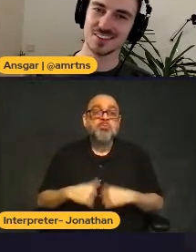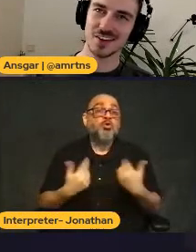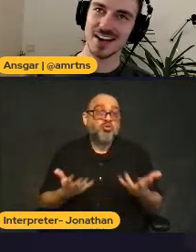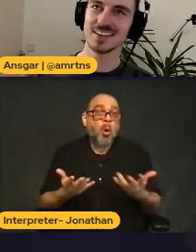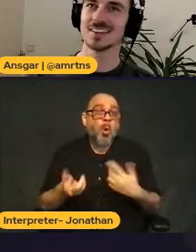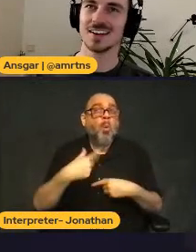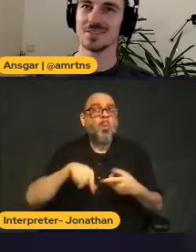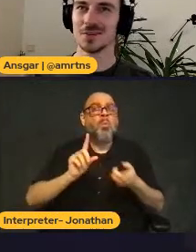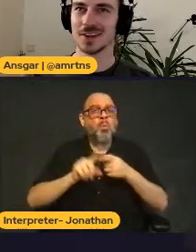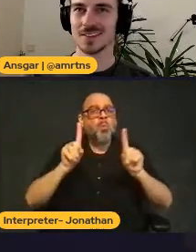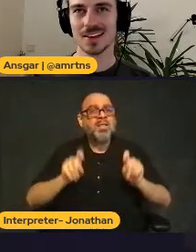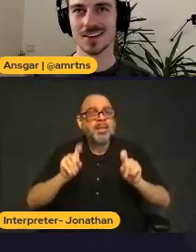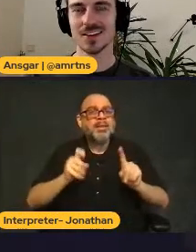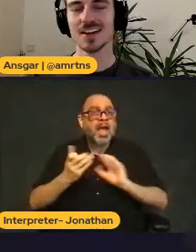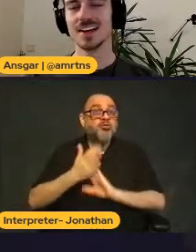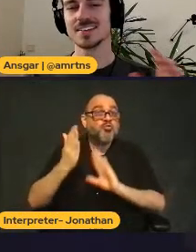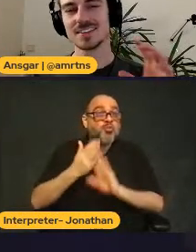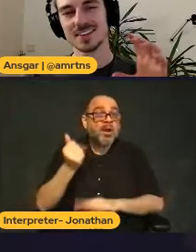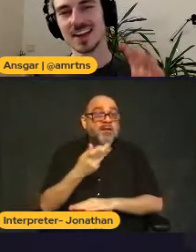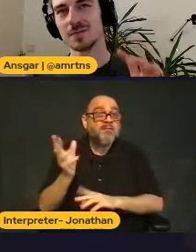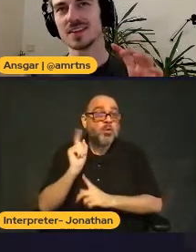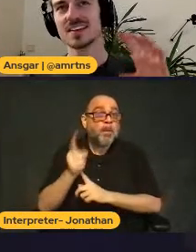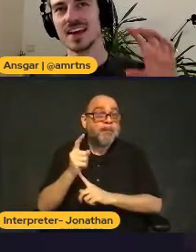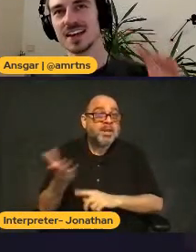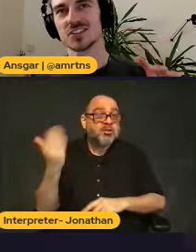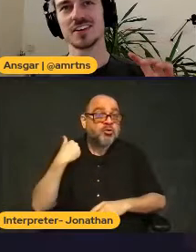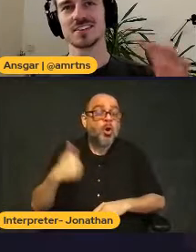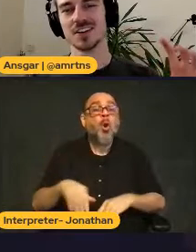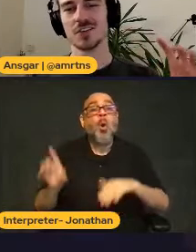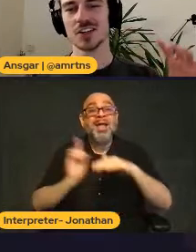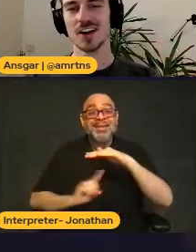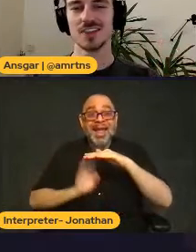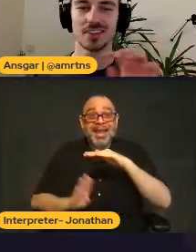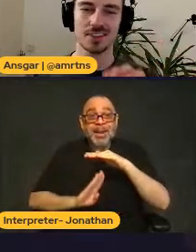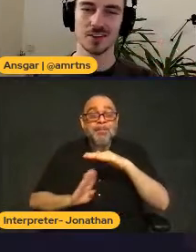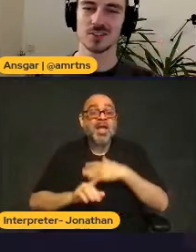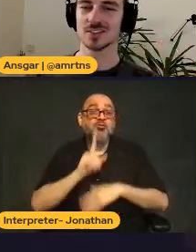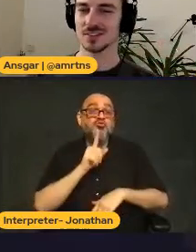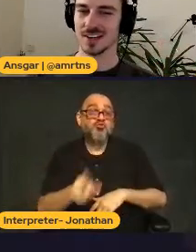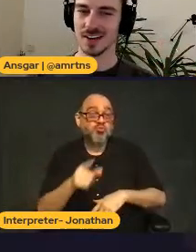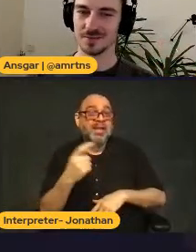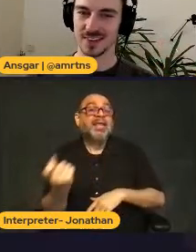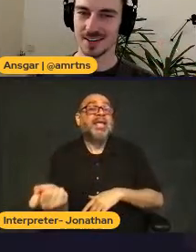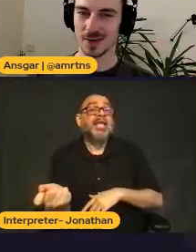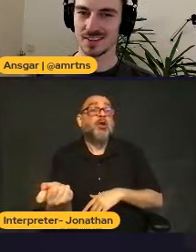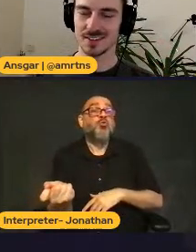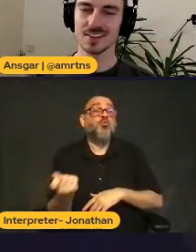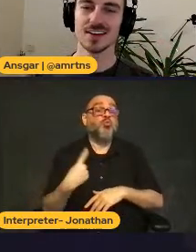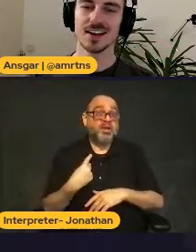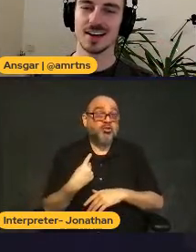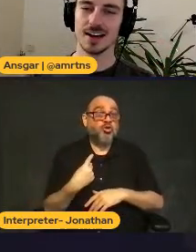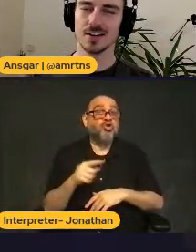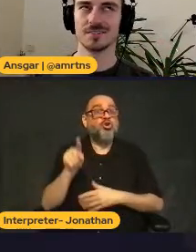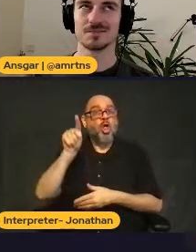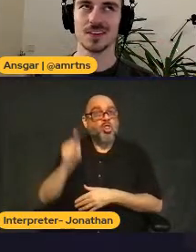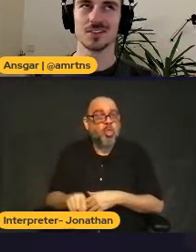the test ran a few minutes ago, the database actually still returned those databases,